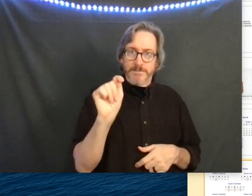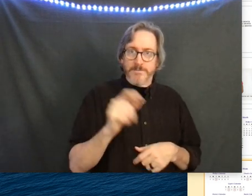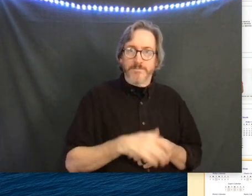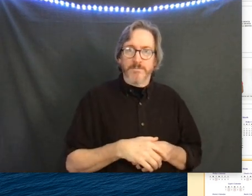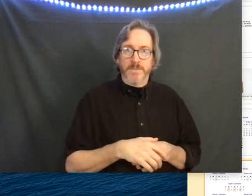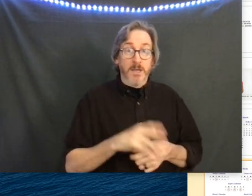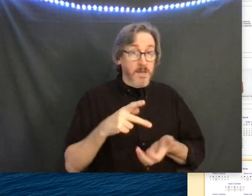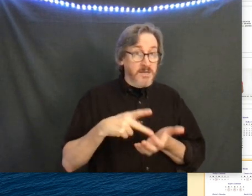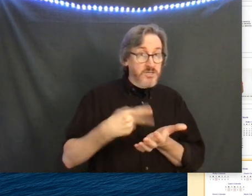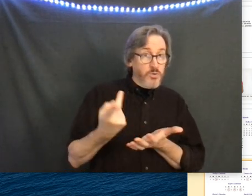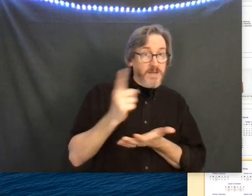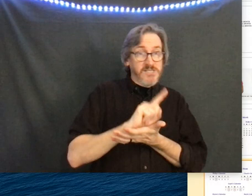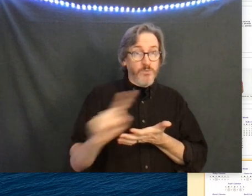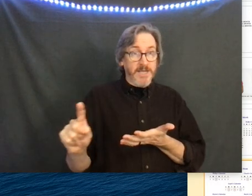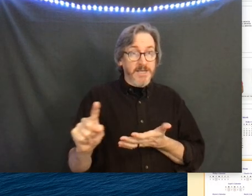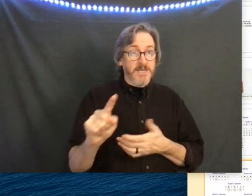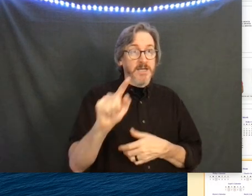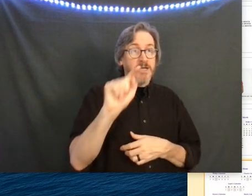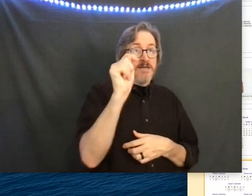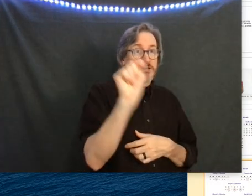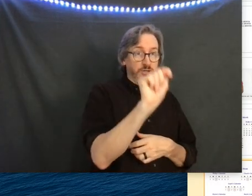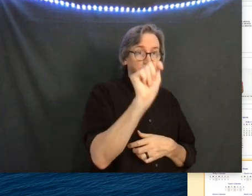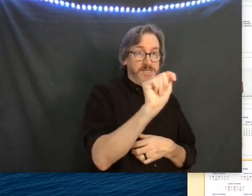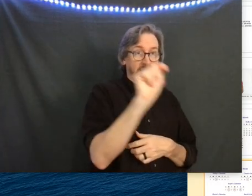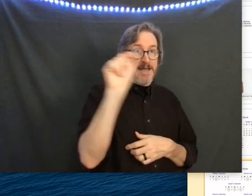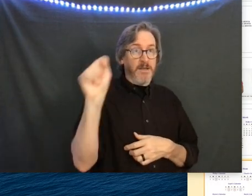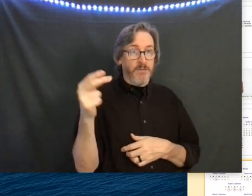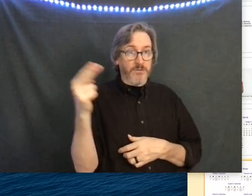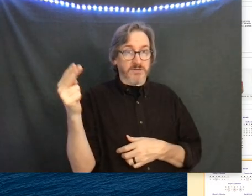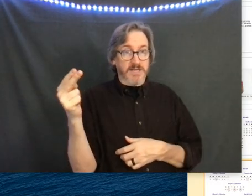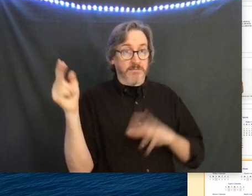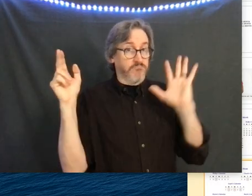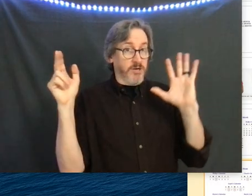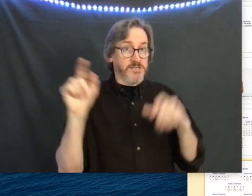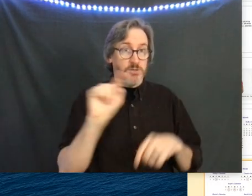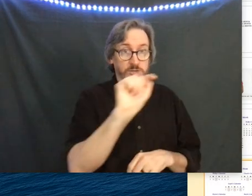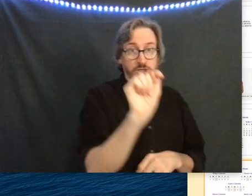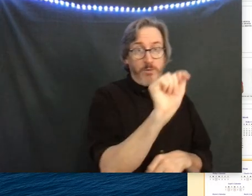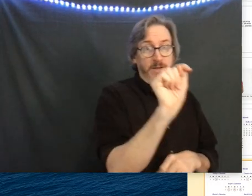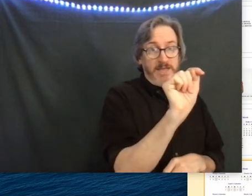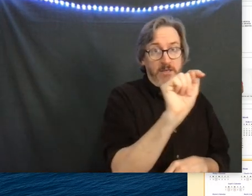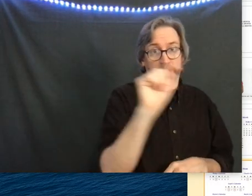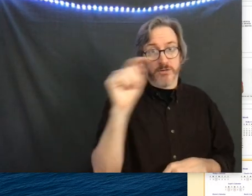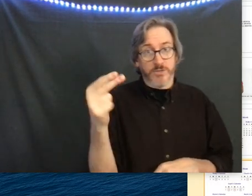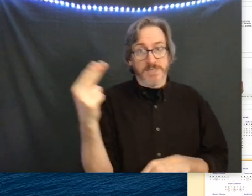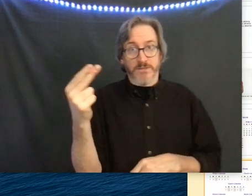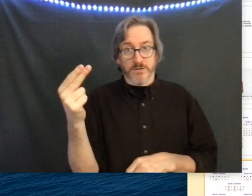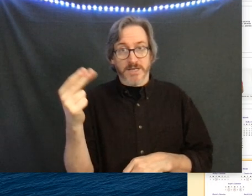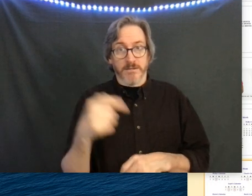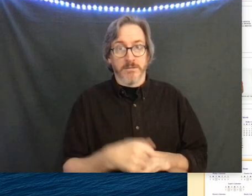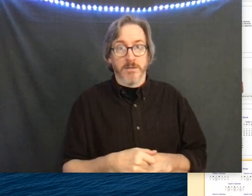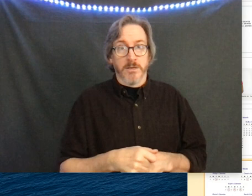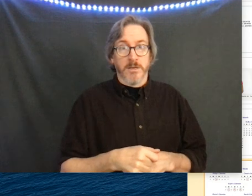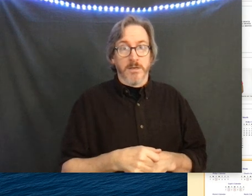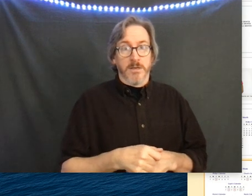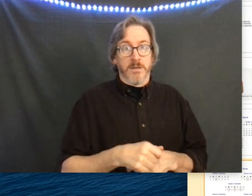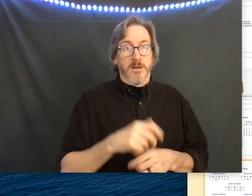Tuesday, twice a week, Tuesday, Thursday. Right. So just show it on the calendar, Tuesday, Thursday.